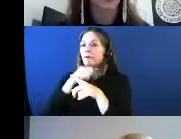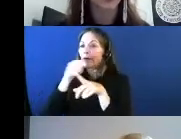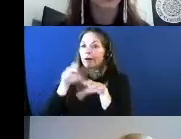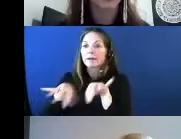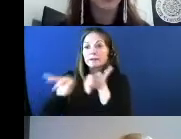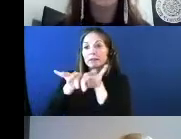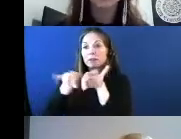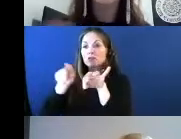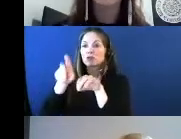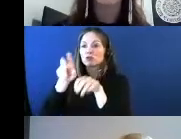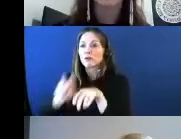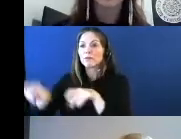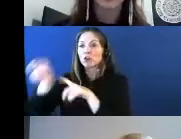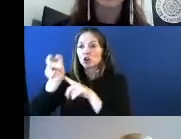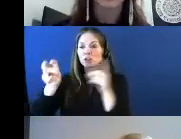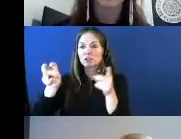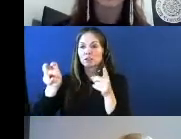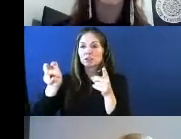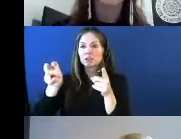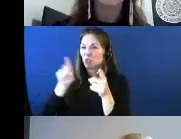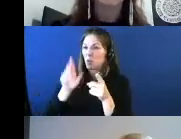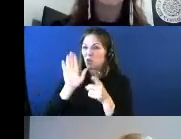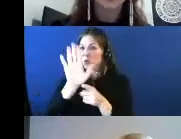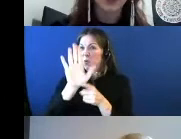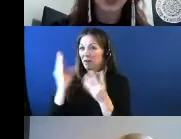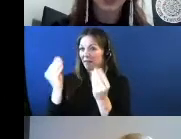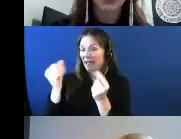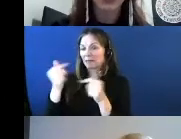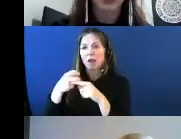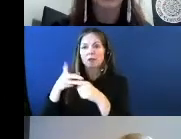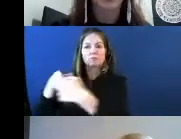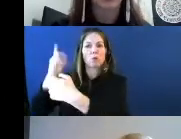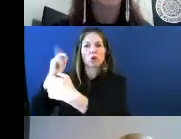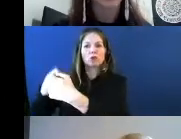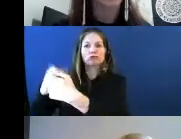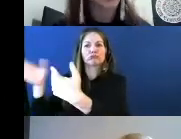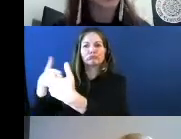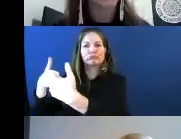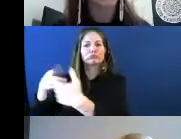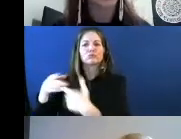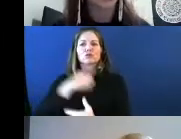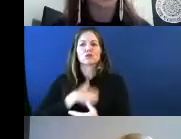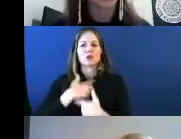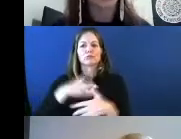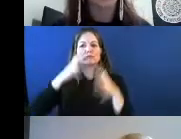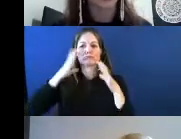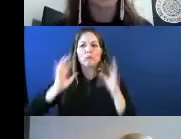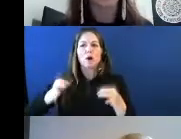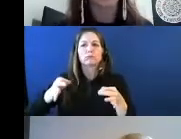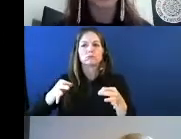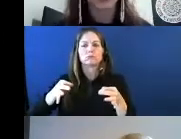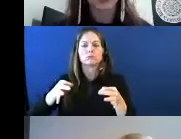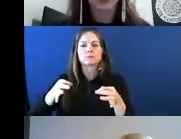the border. Despite this being your territory, we're going to close you off and not allow, but everyone else, within